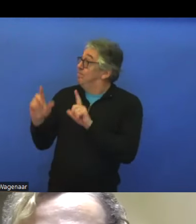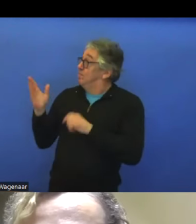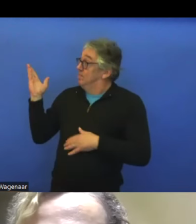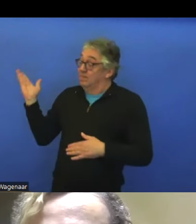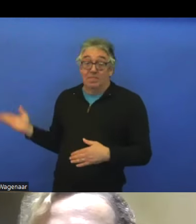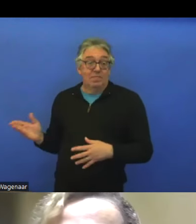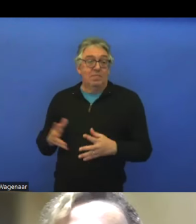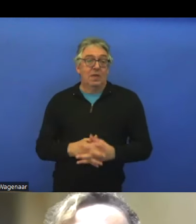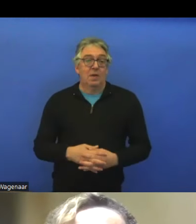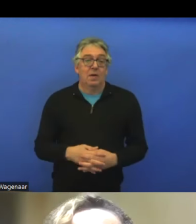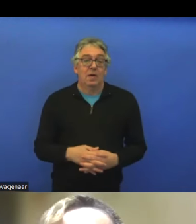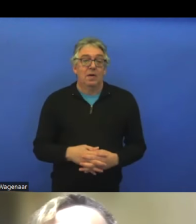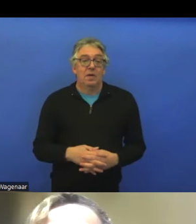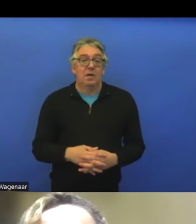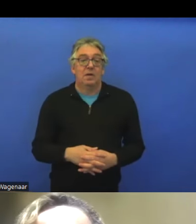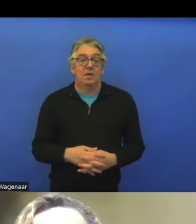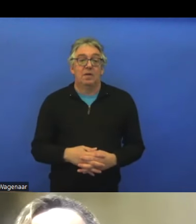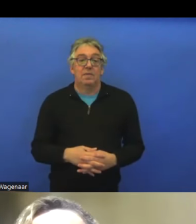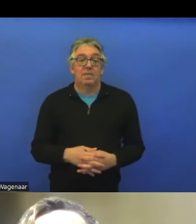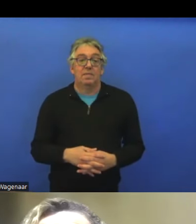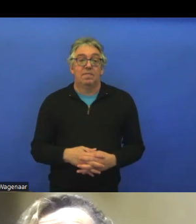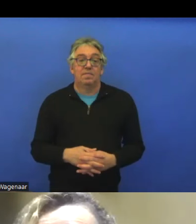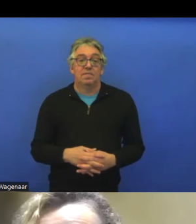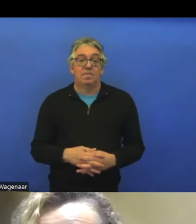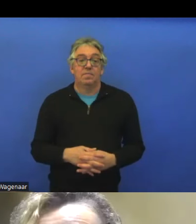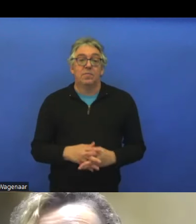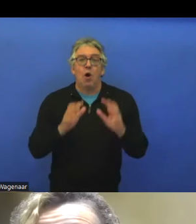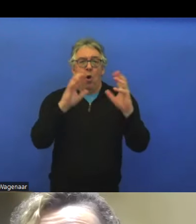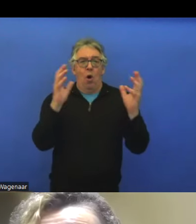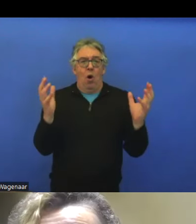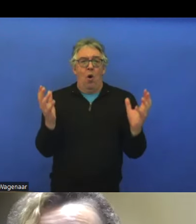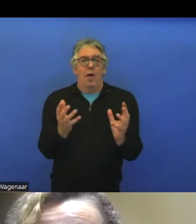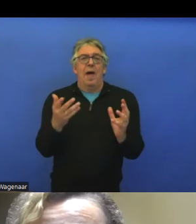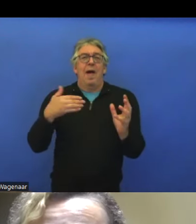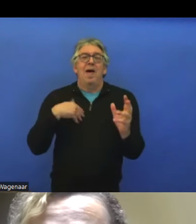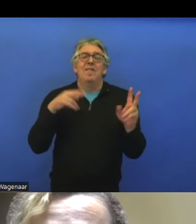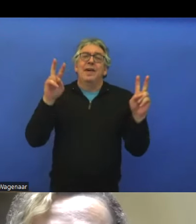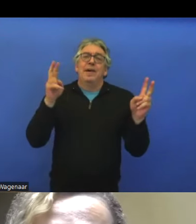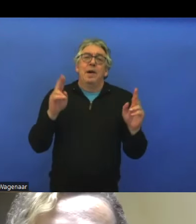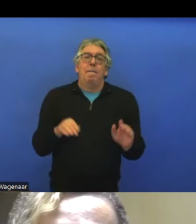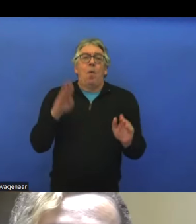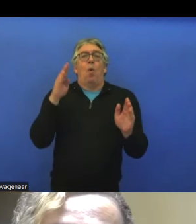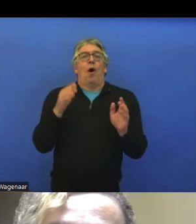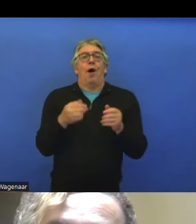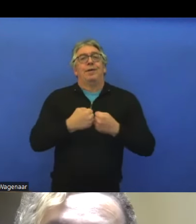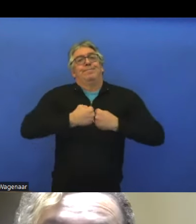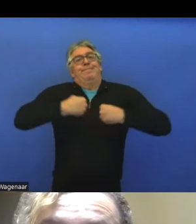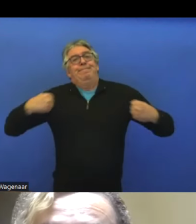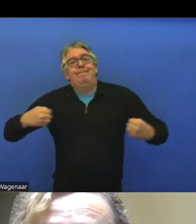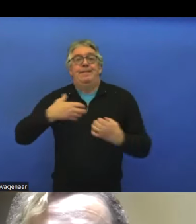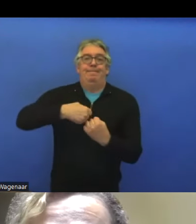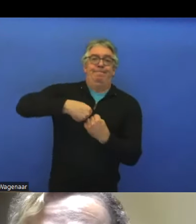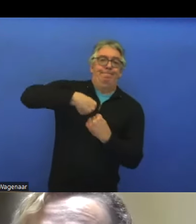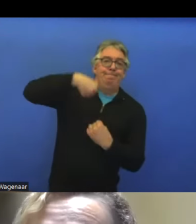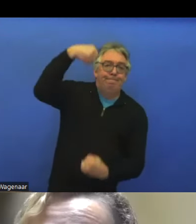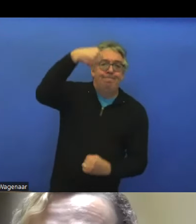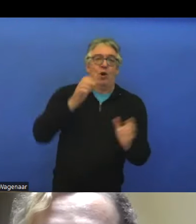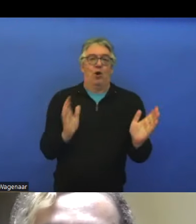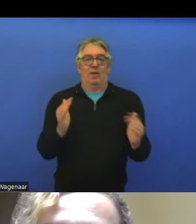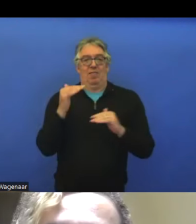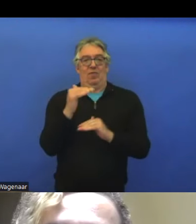So these are the other criteria. We have broader, what we call broader definition. These are regional definition.